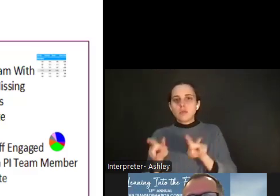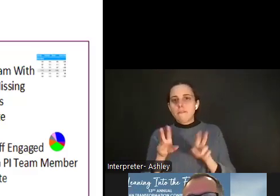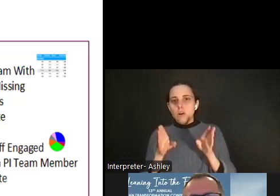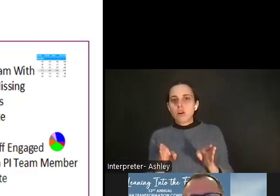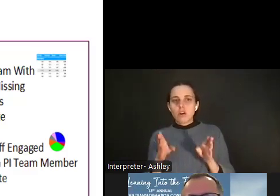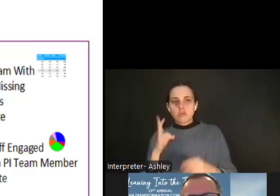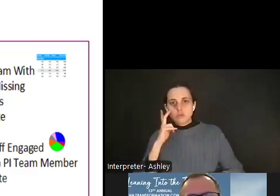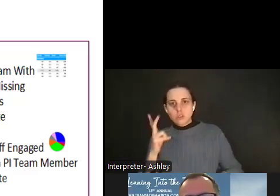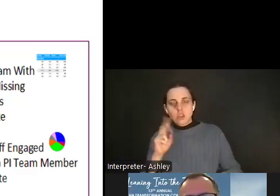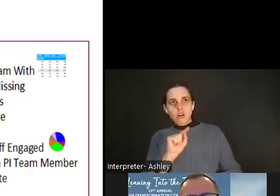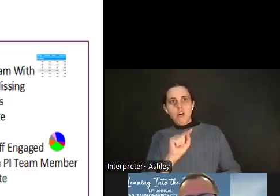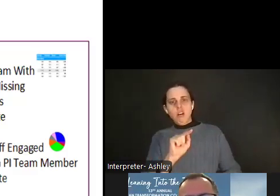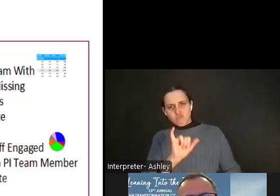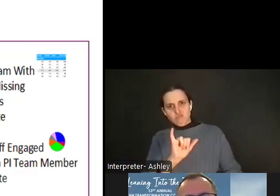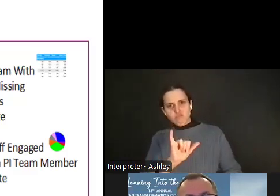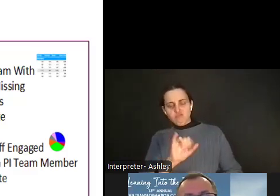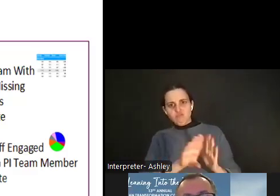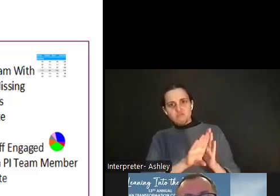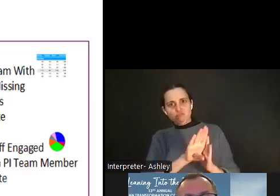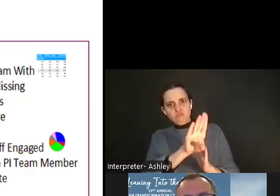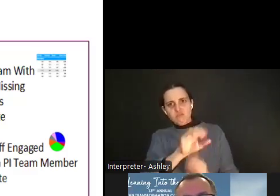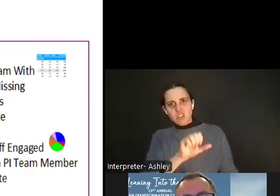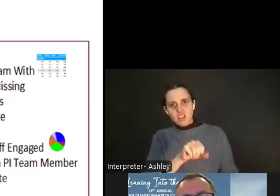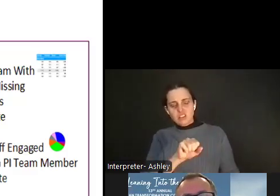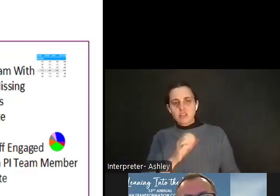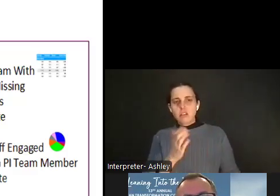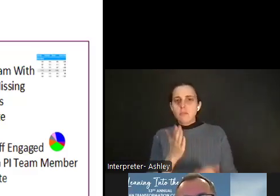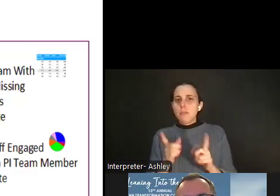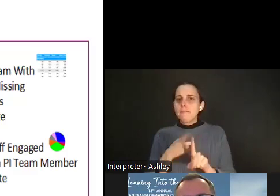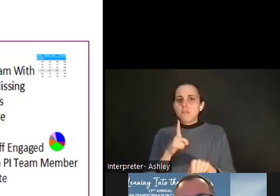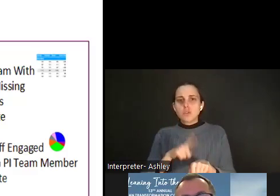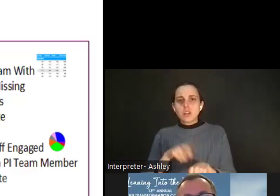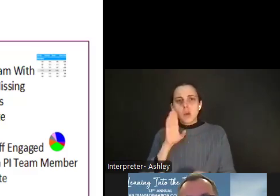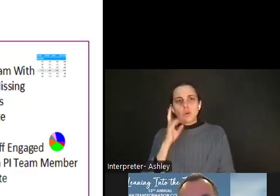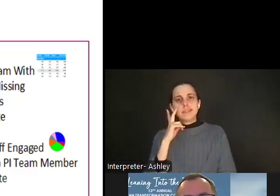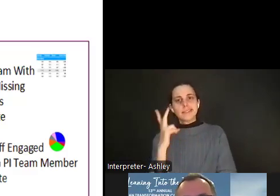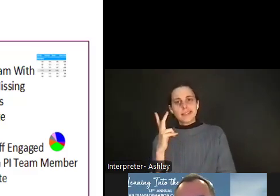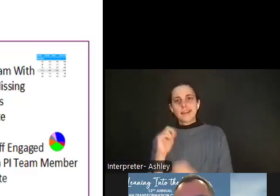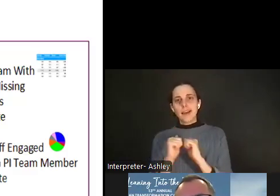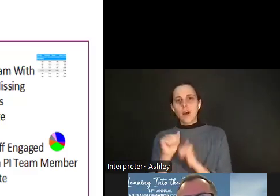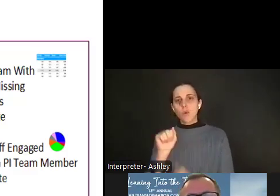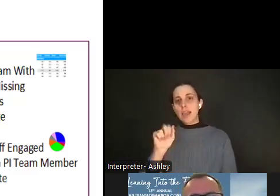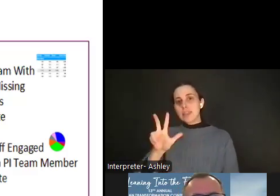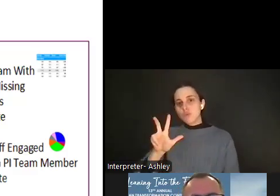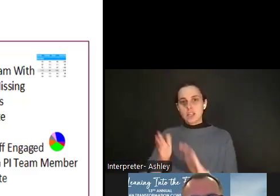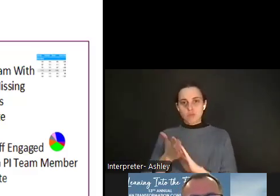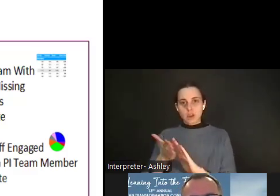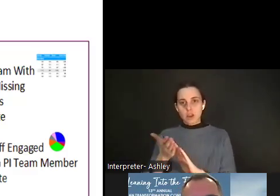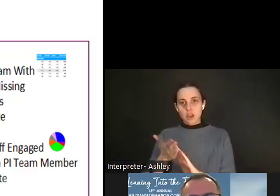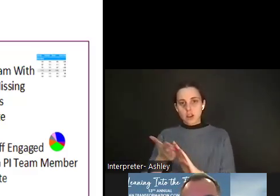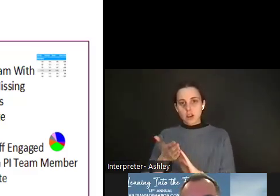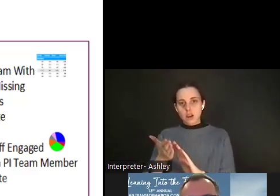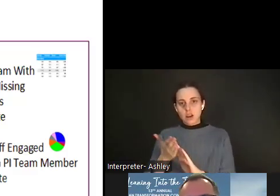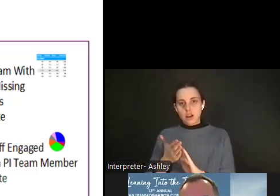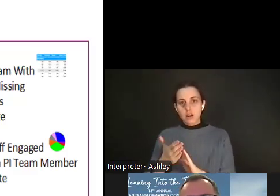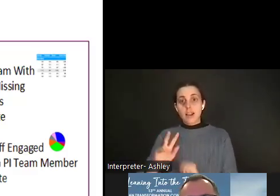example. And at first they might just sit and just observe how the A3 is run. And then the second A3, they'll